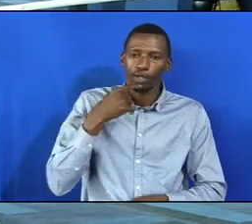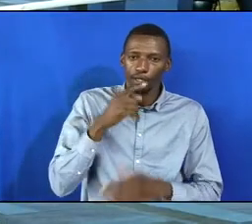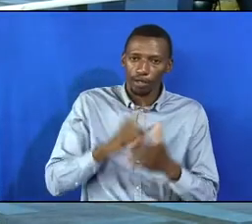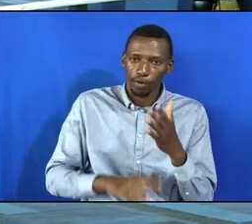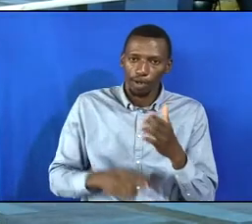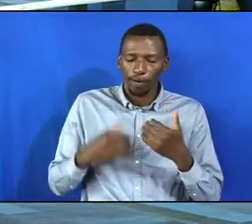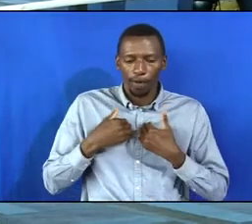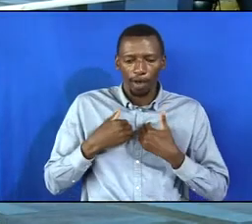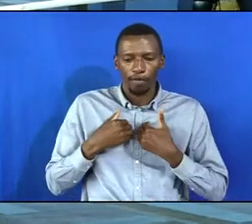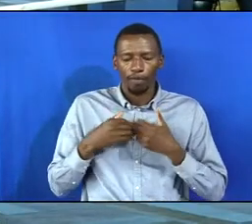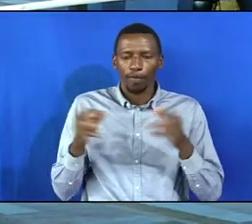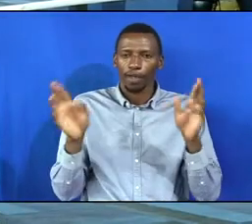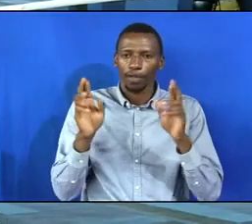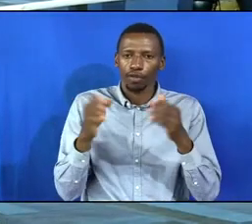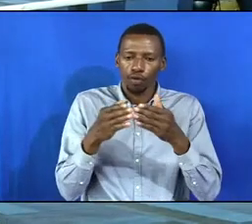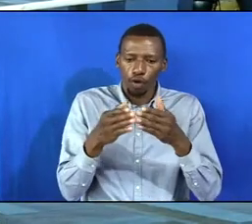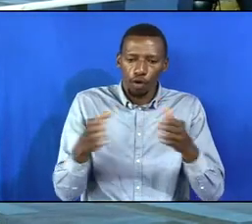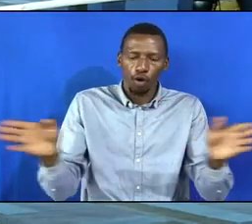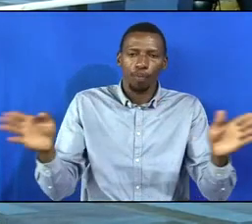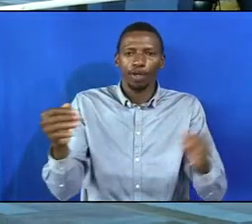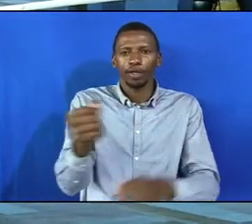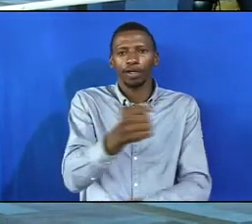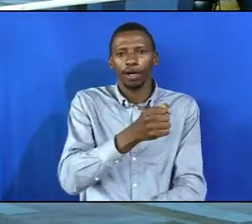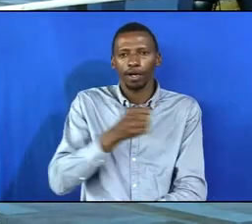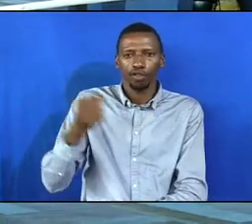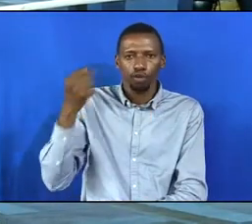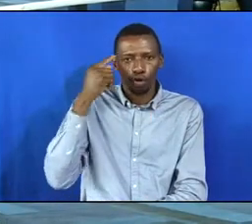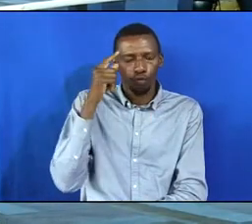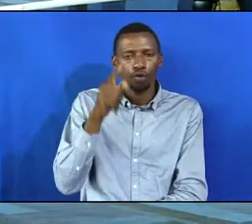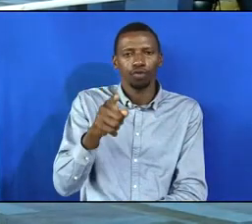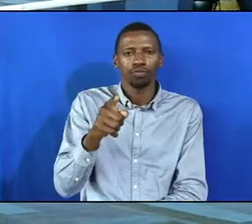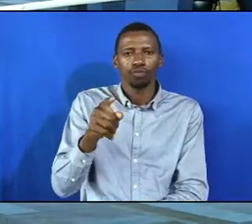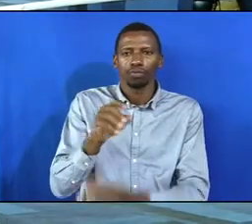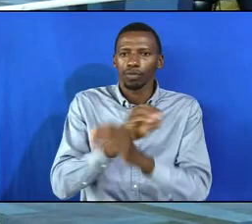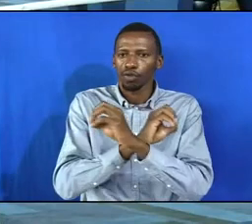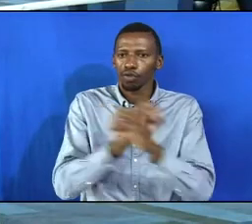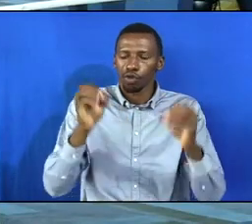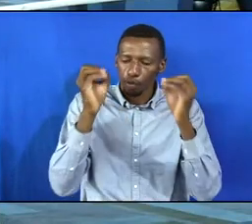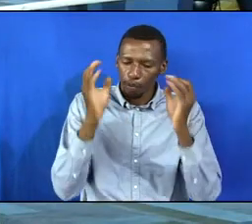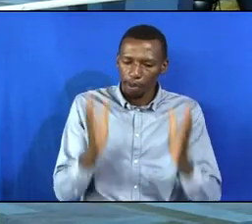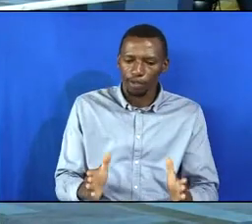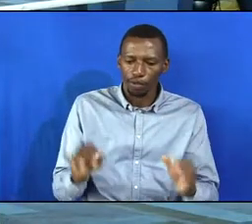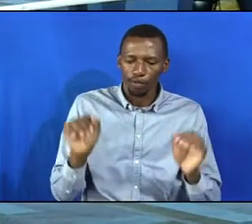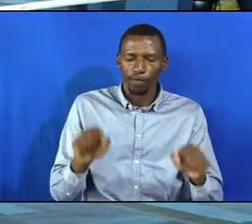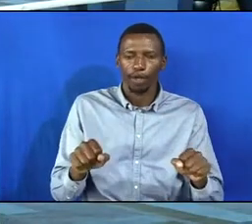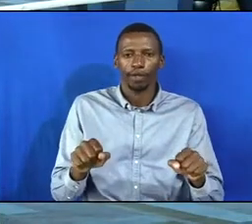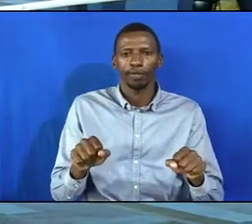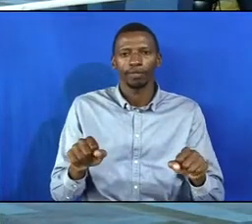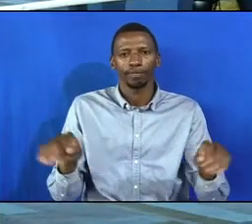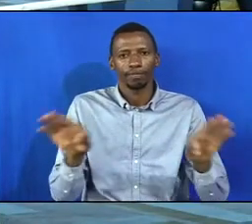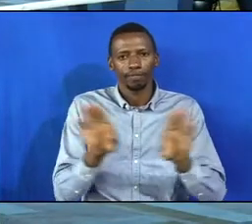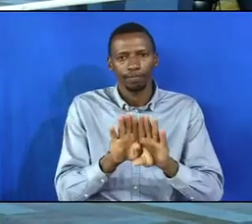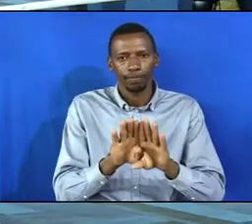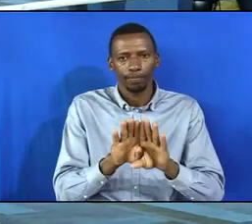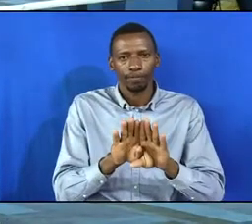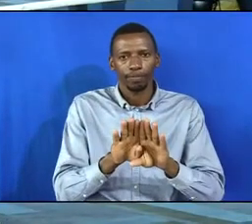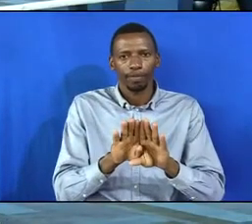it. When I open a door, nobody can shut it. And when I close a door, nobody can shut that